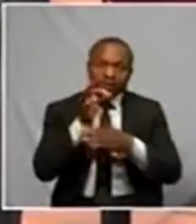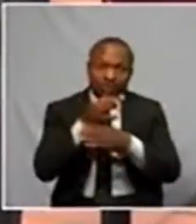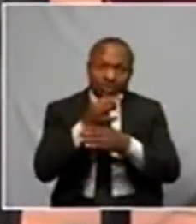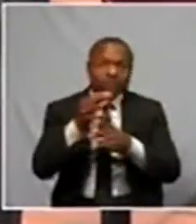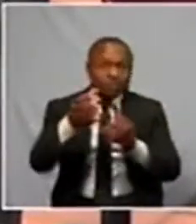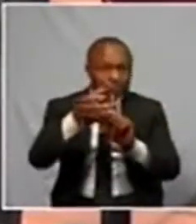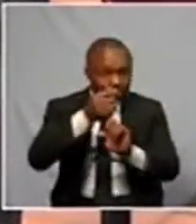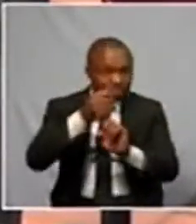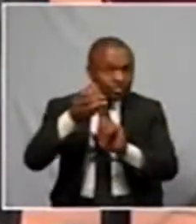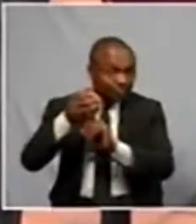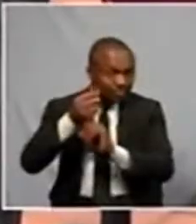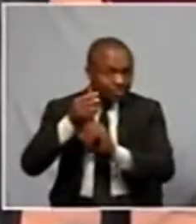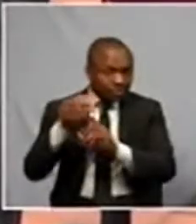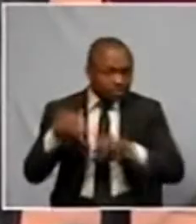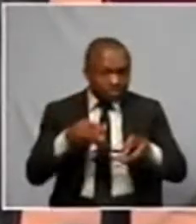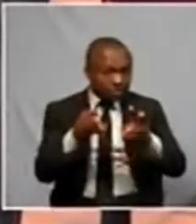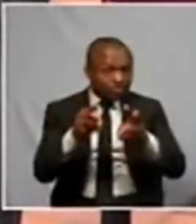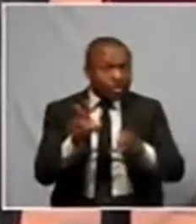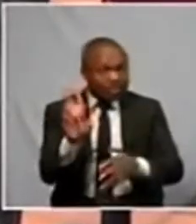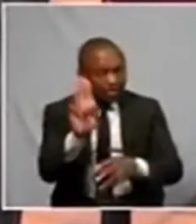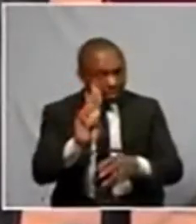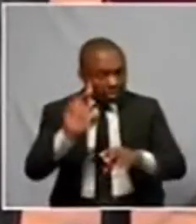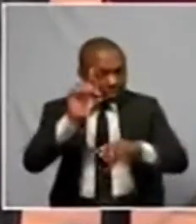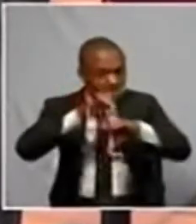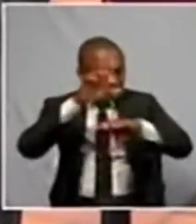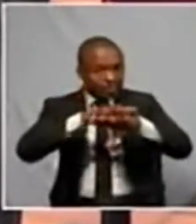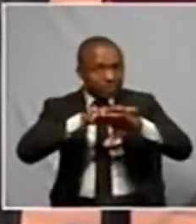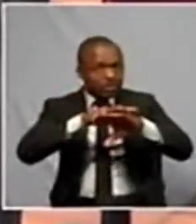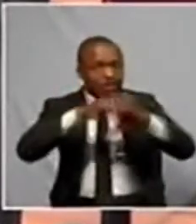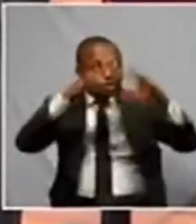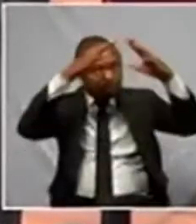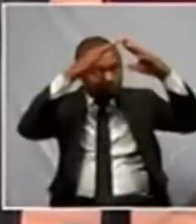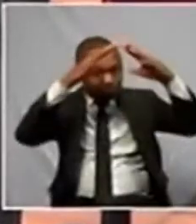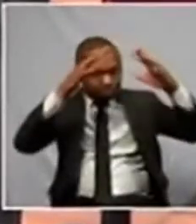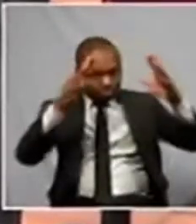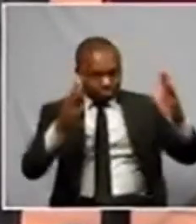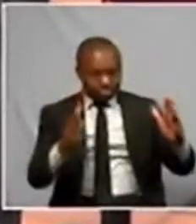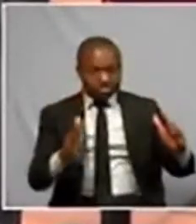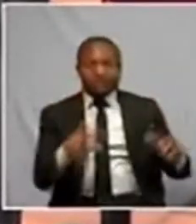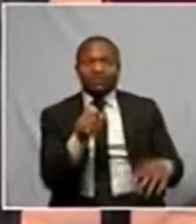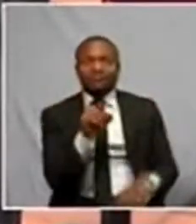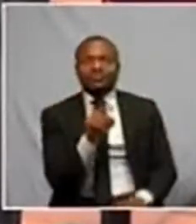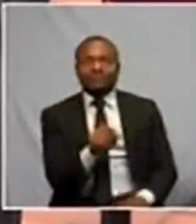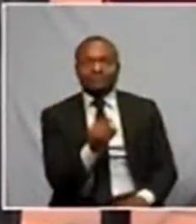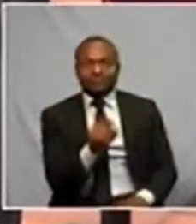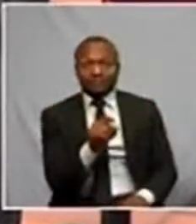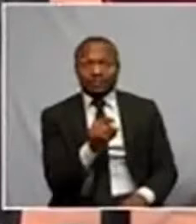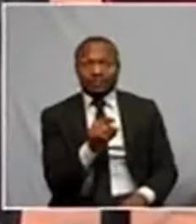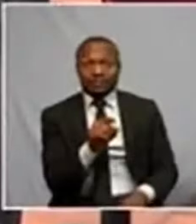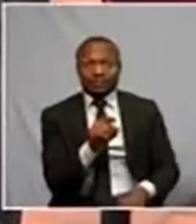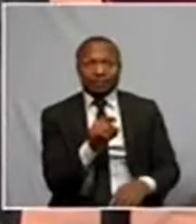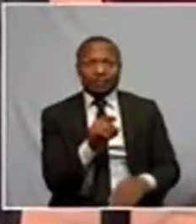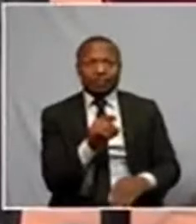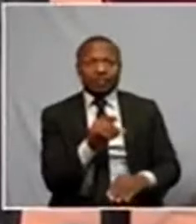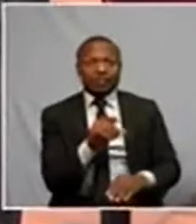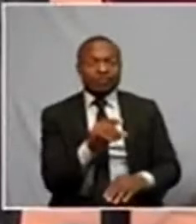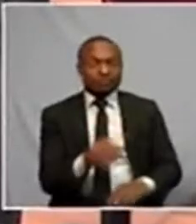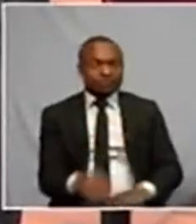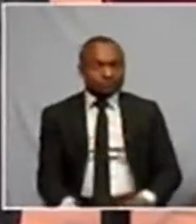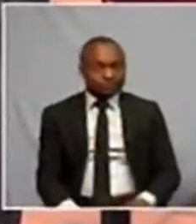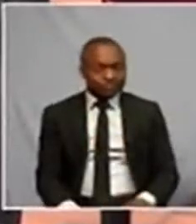like using mosquito nets and others, and this has contributed immensely